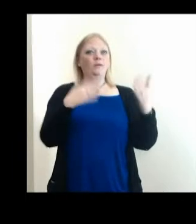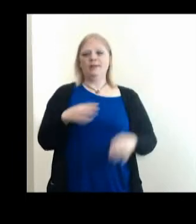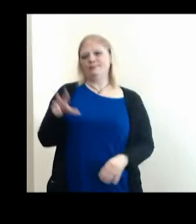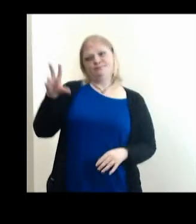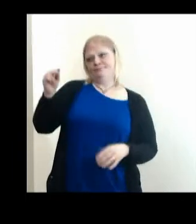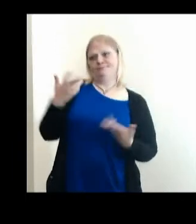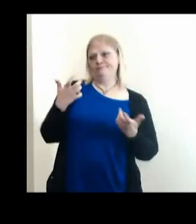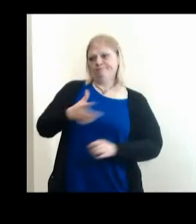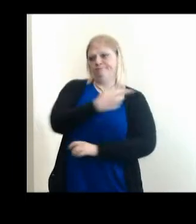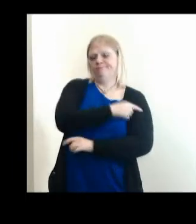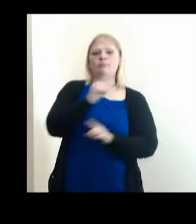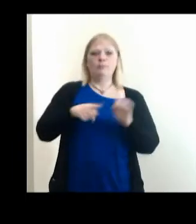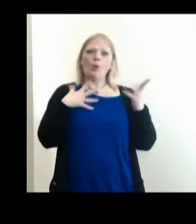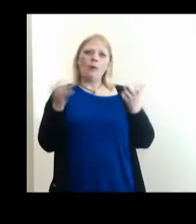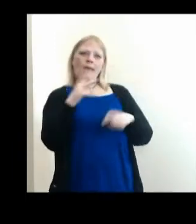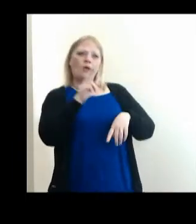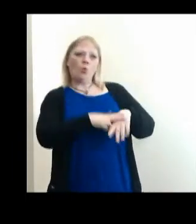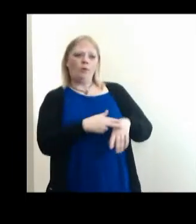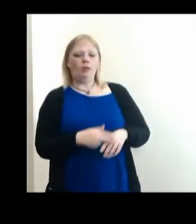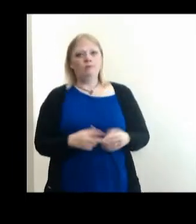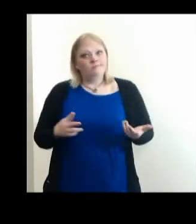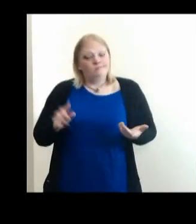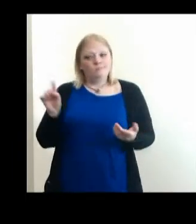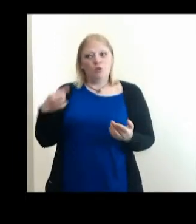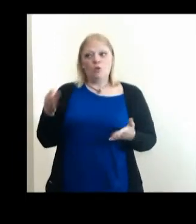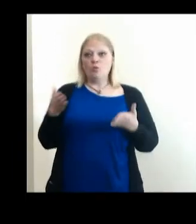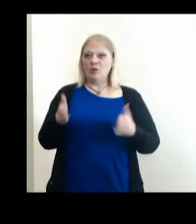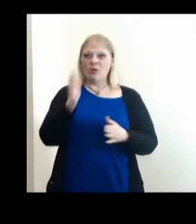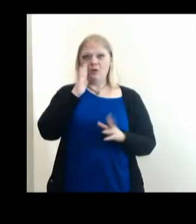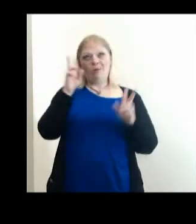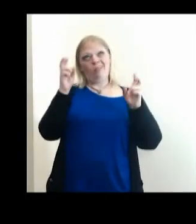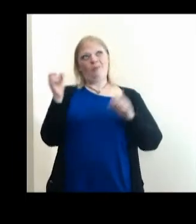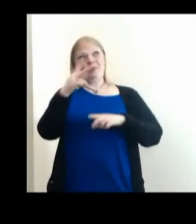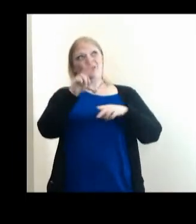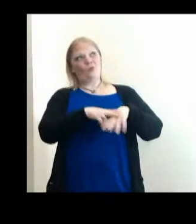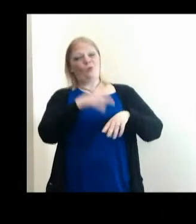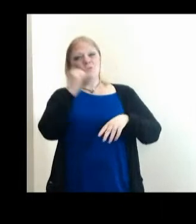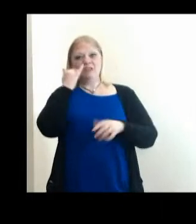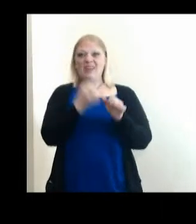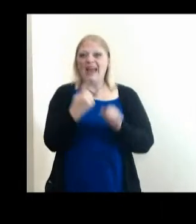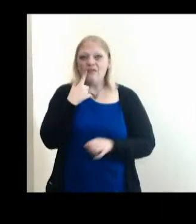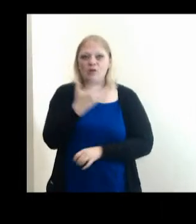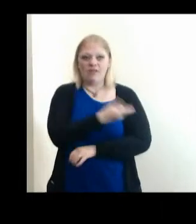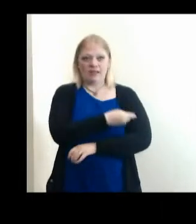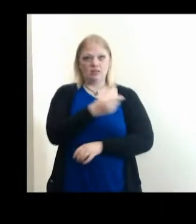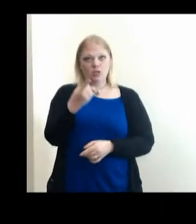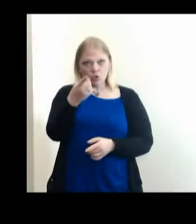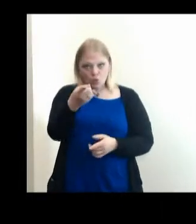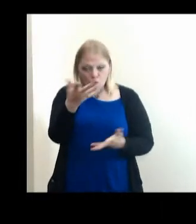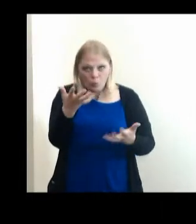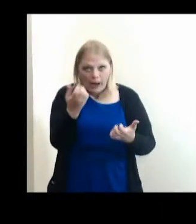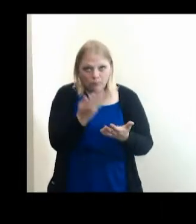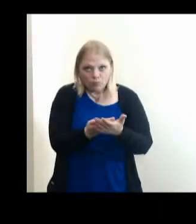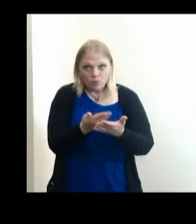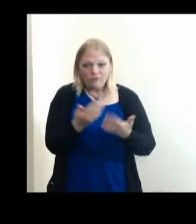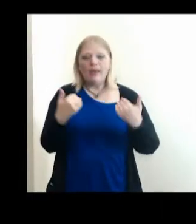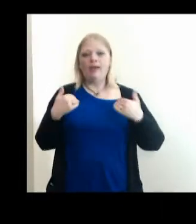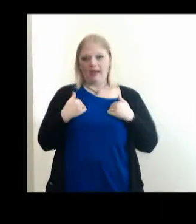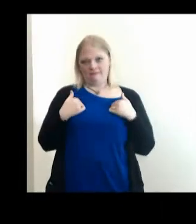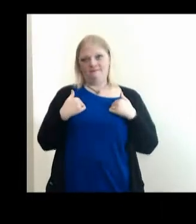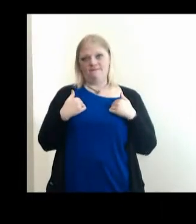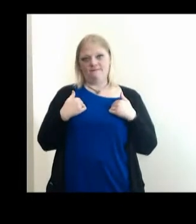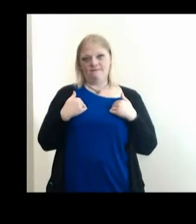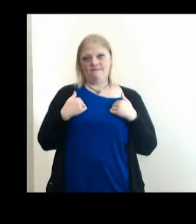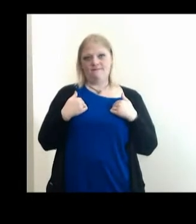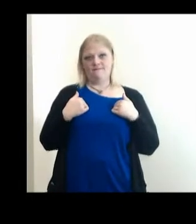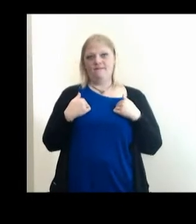to take the vaccine, but we need to return to normal. The only way we're going to return to normal is if everyone is vaccinated. And if you want proof, we got some proof in this